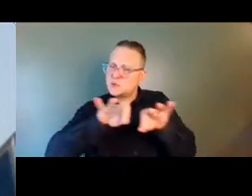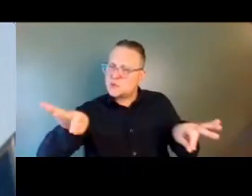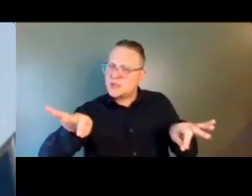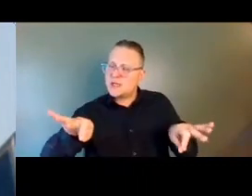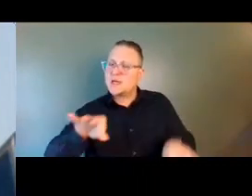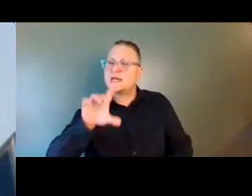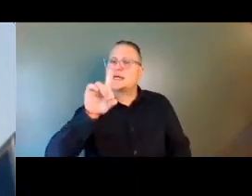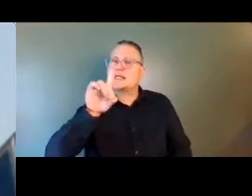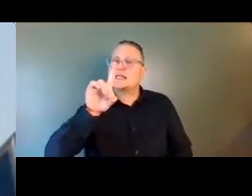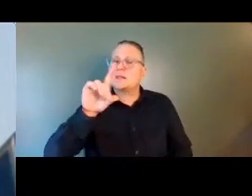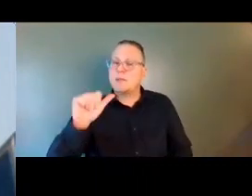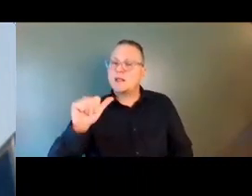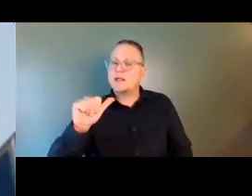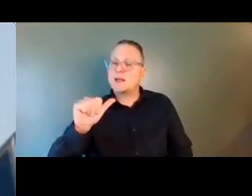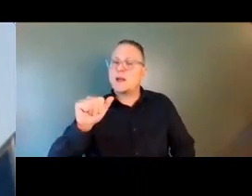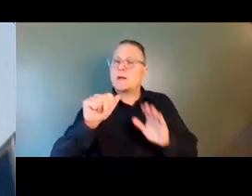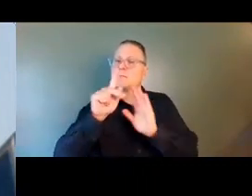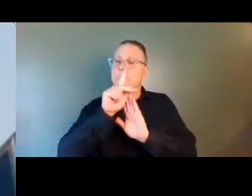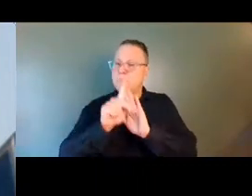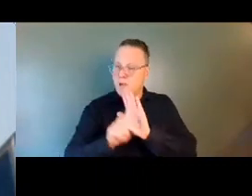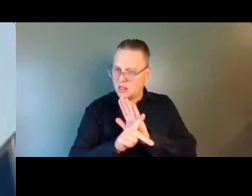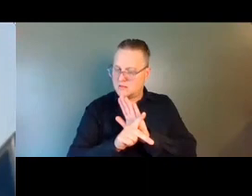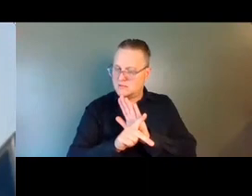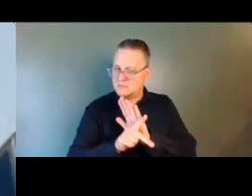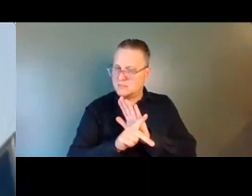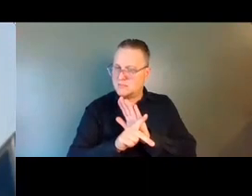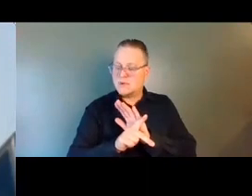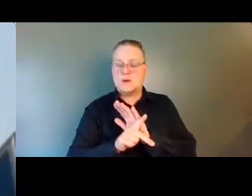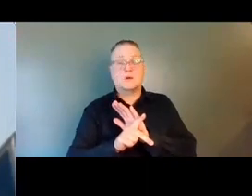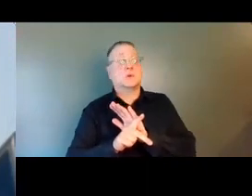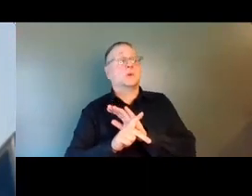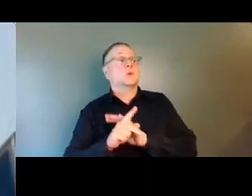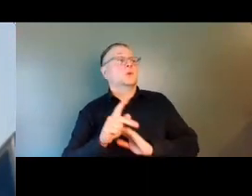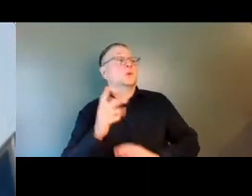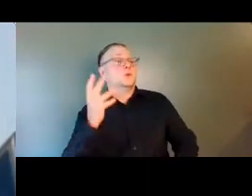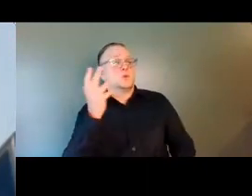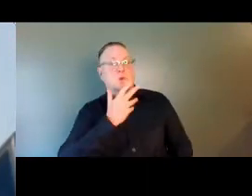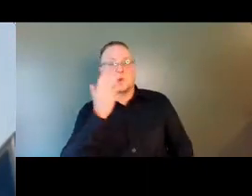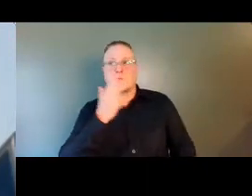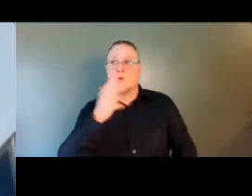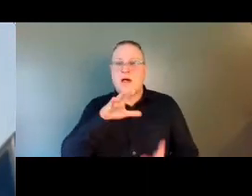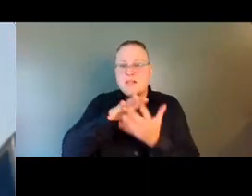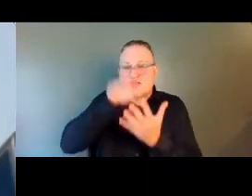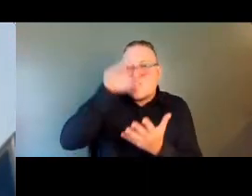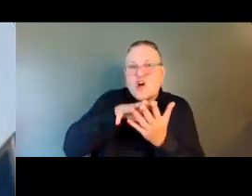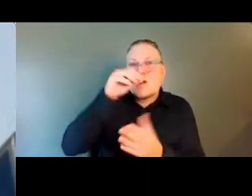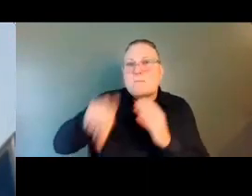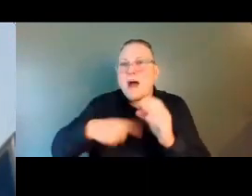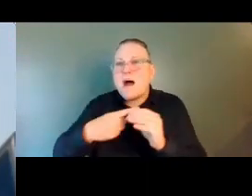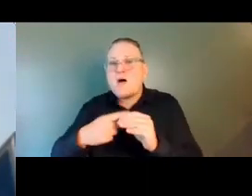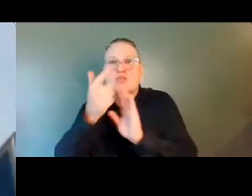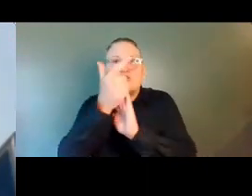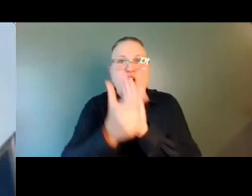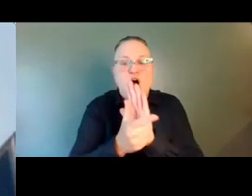disability policy, and it really introduced me to state legislature and how laws get